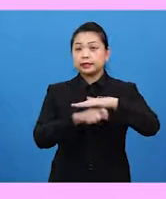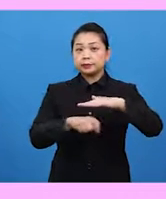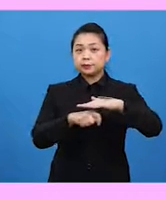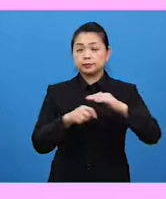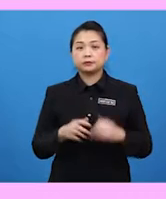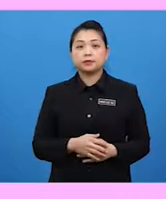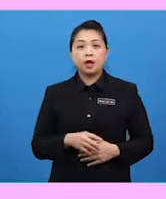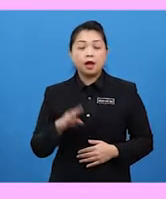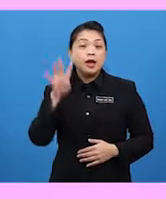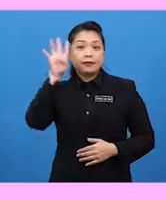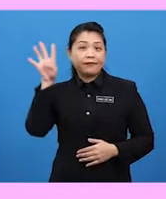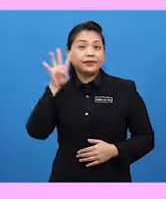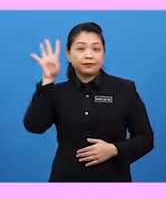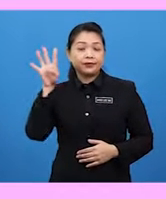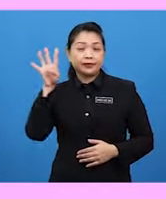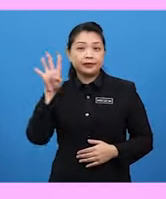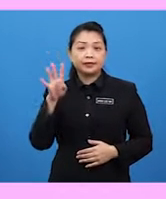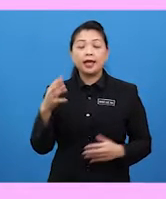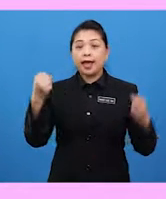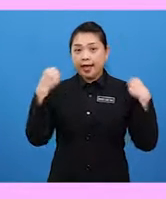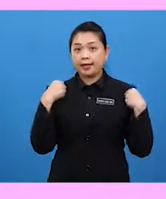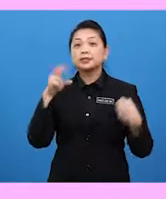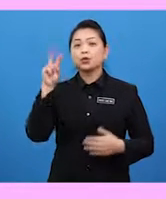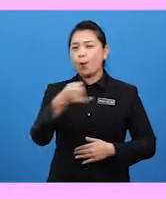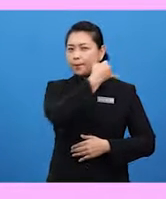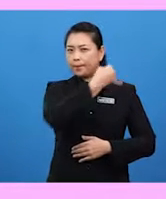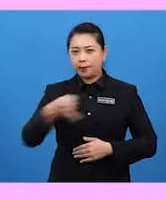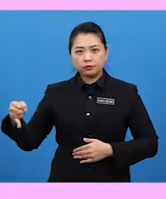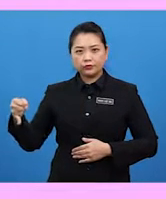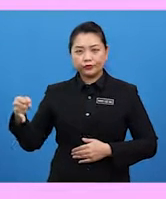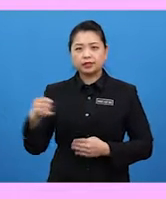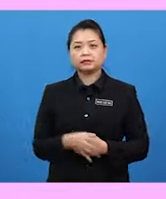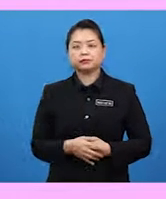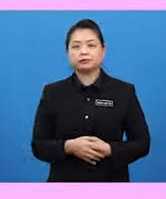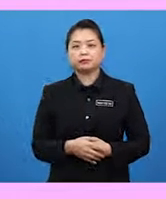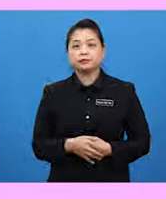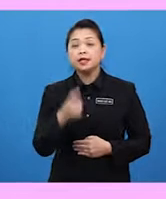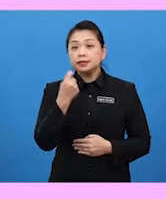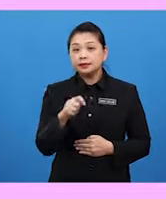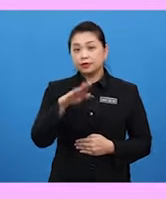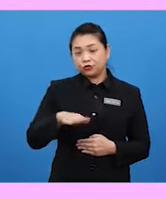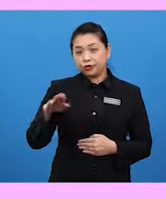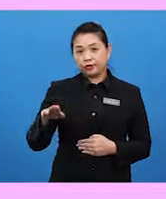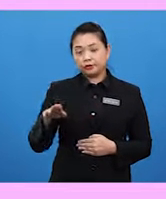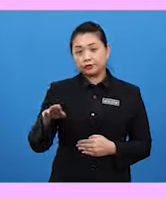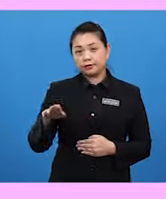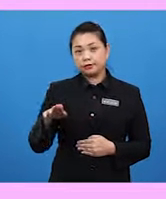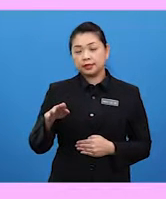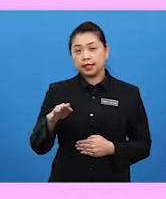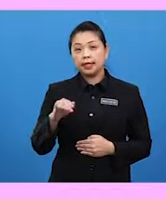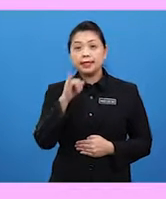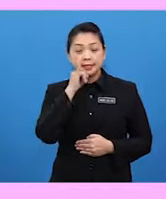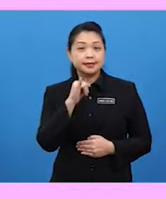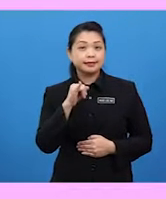is creativity has no boundaries. The child is indeed